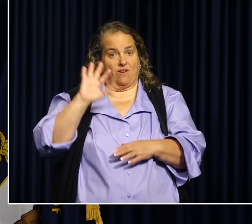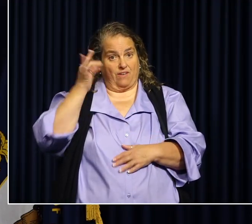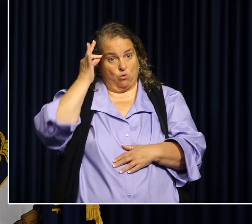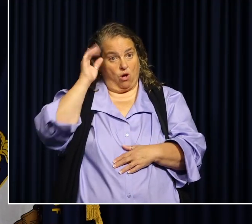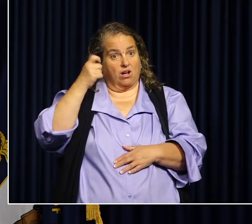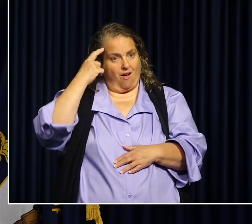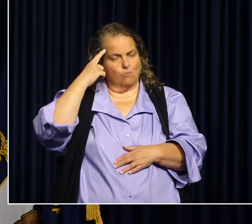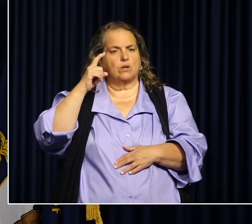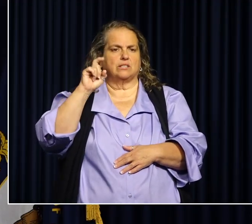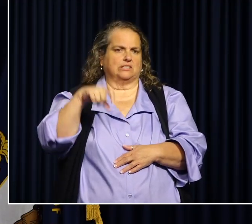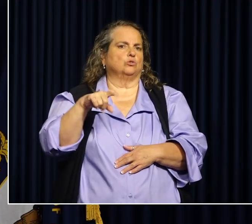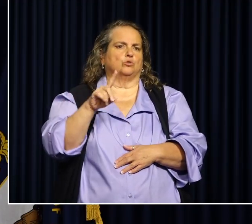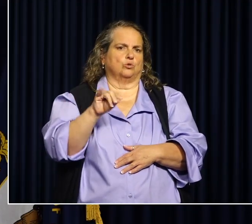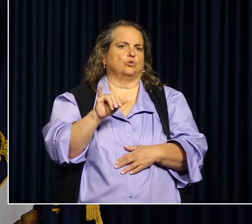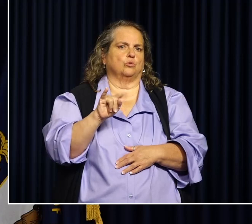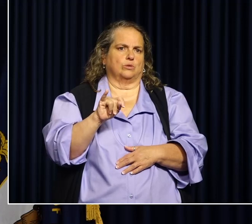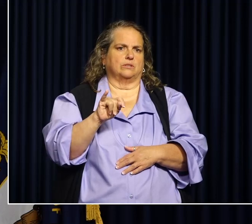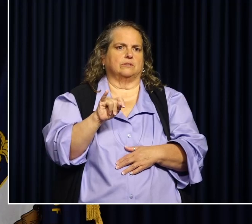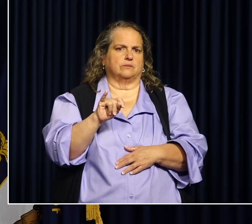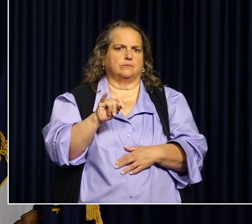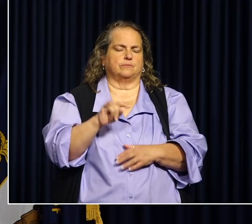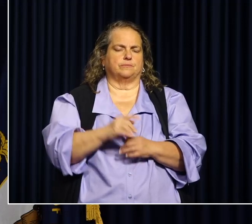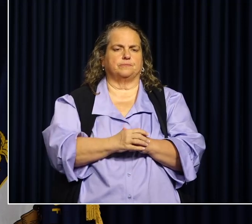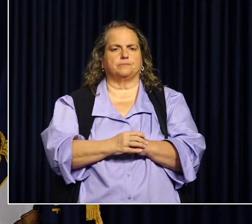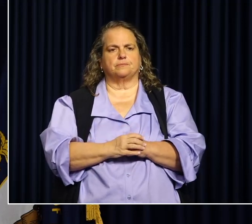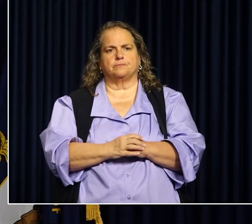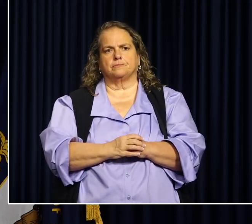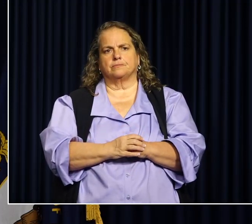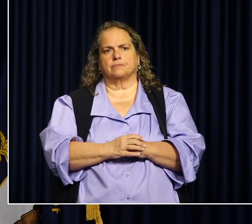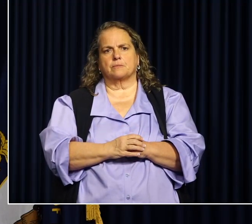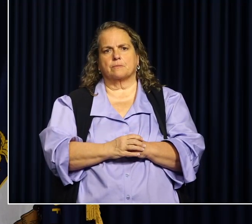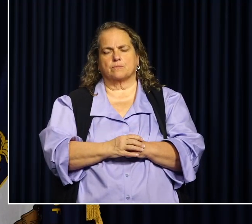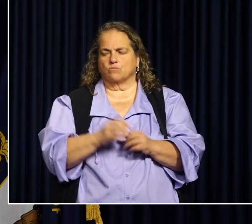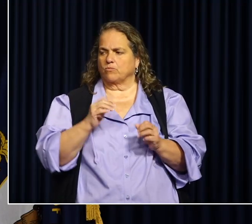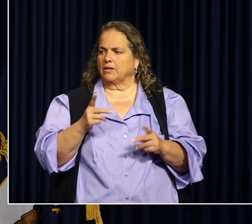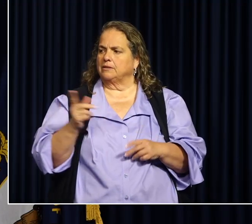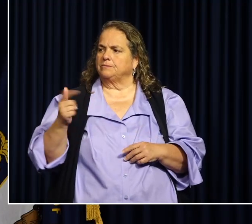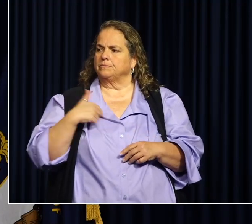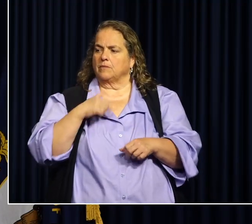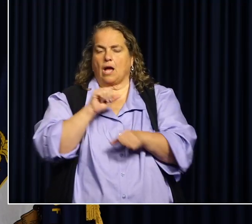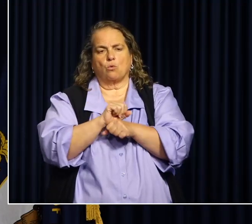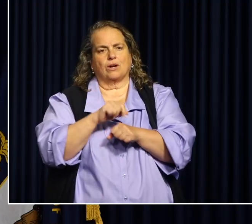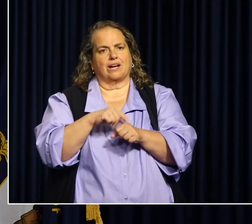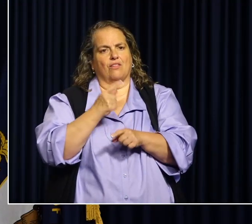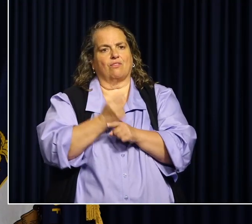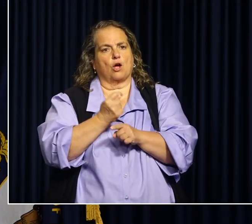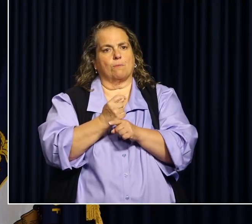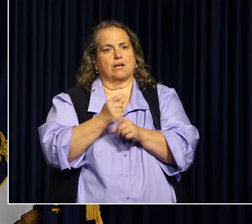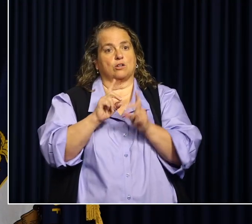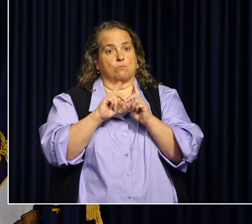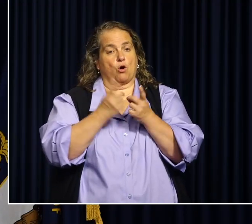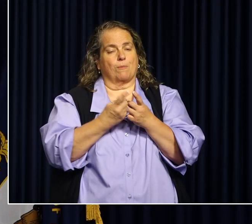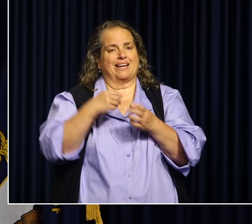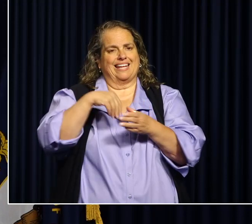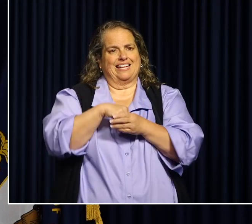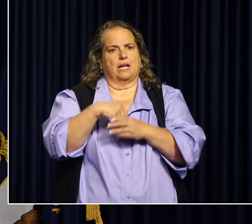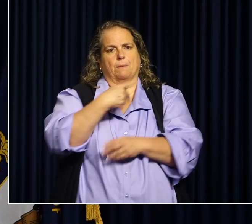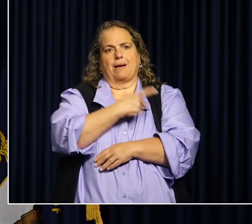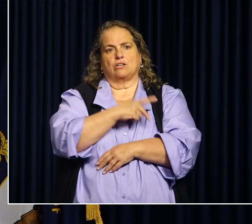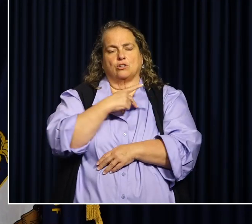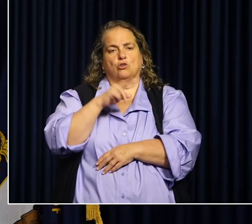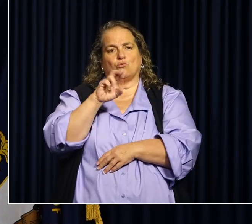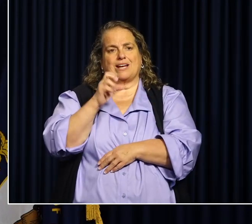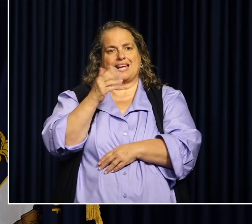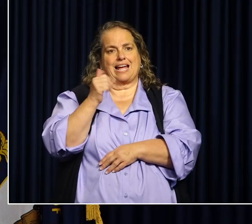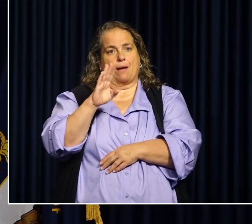government. Okay, I work in a therapy department at an inpatient rehab center. I've been told